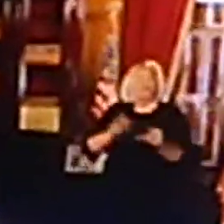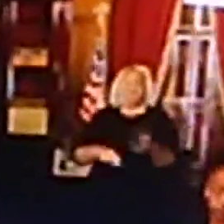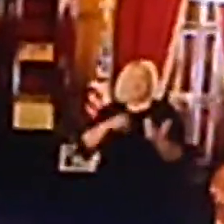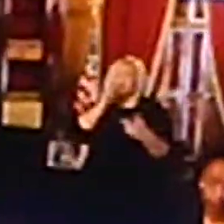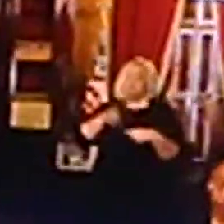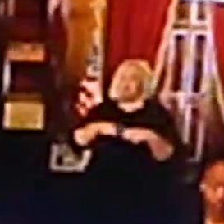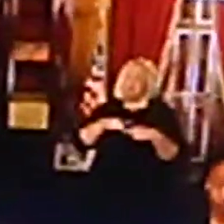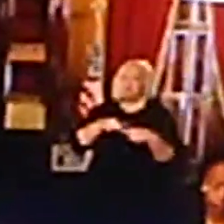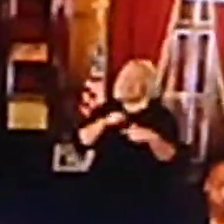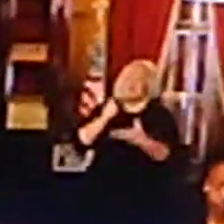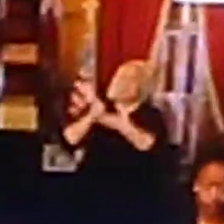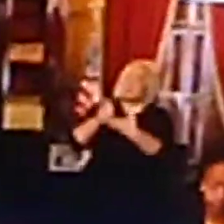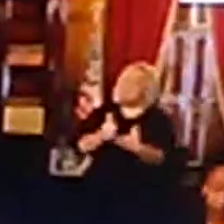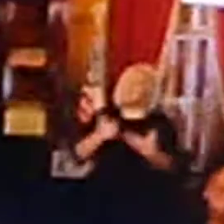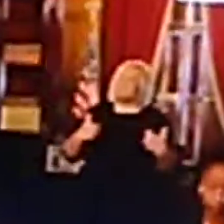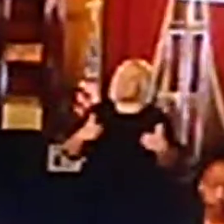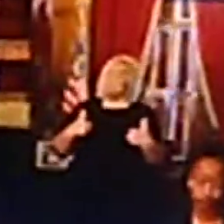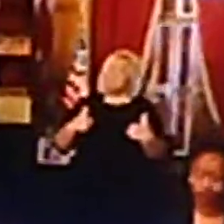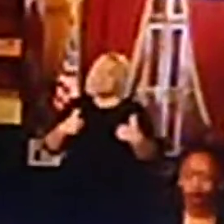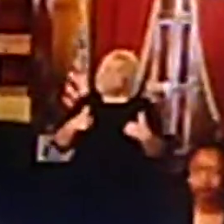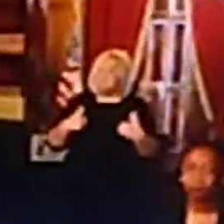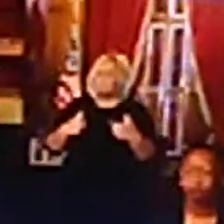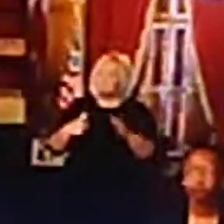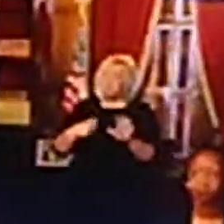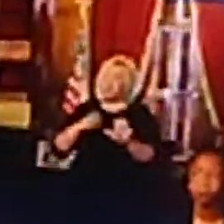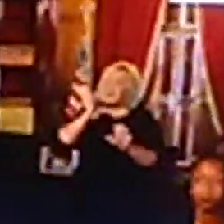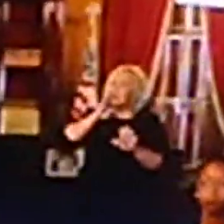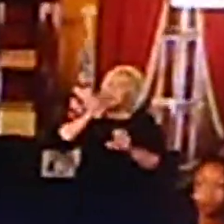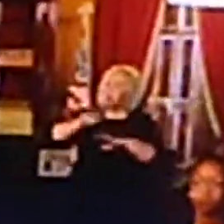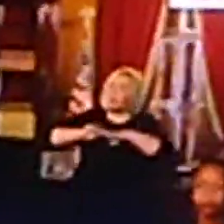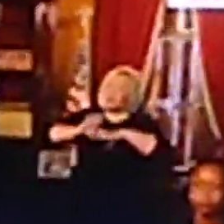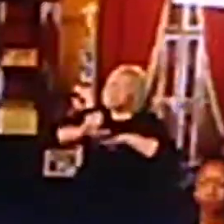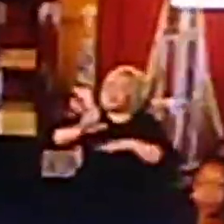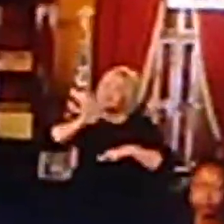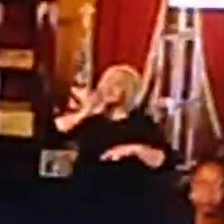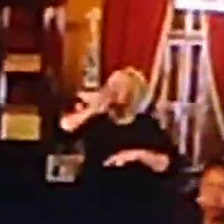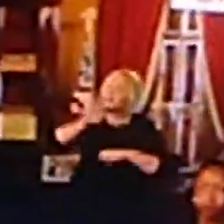at home isn't having an impact, because it is and it will.